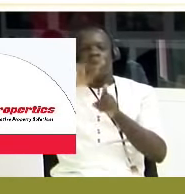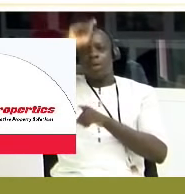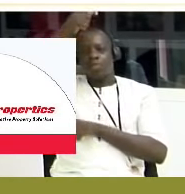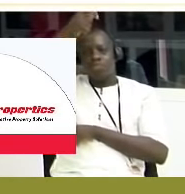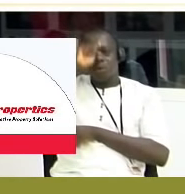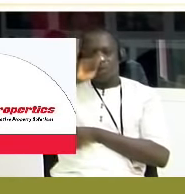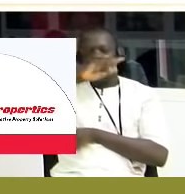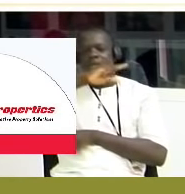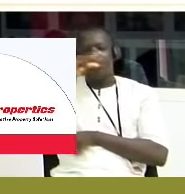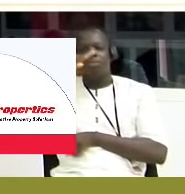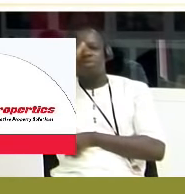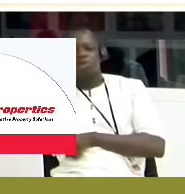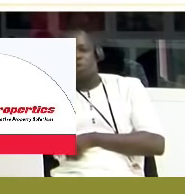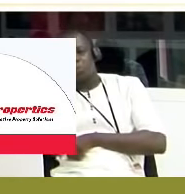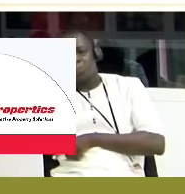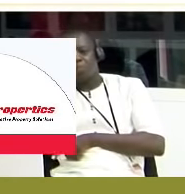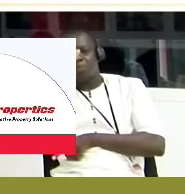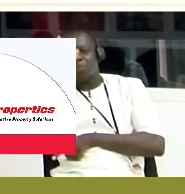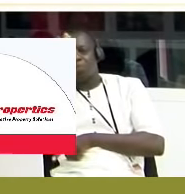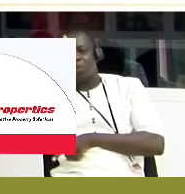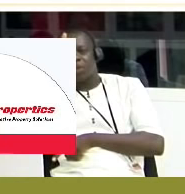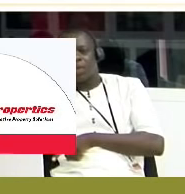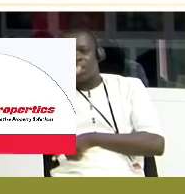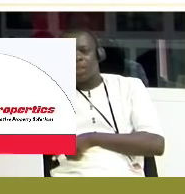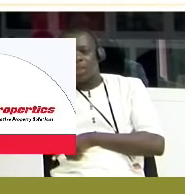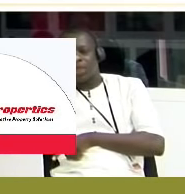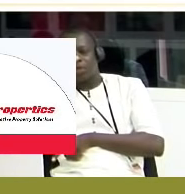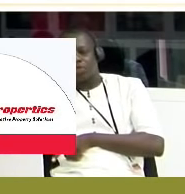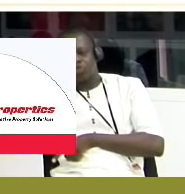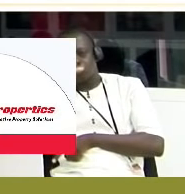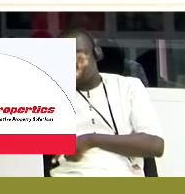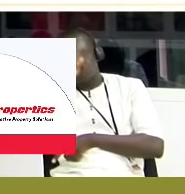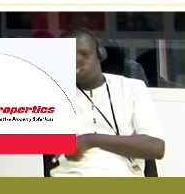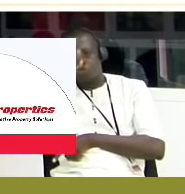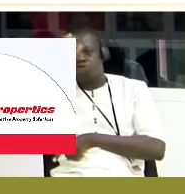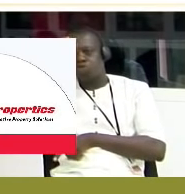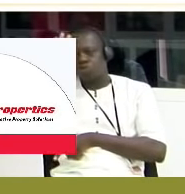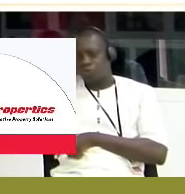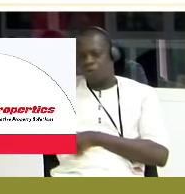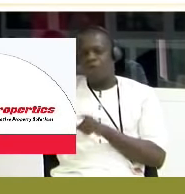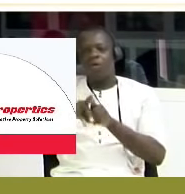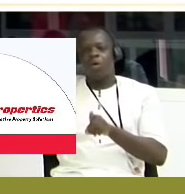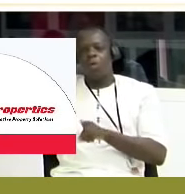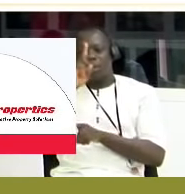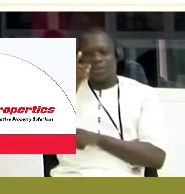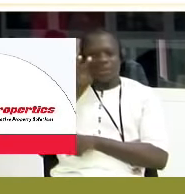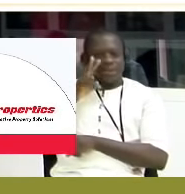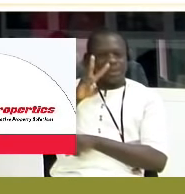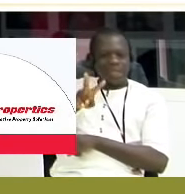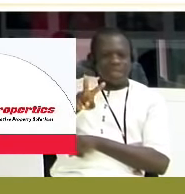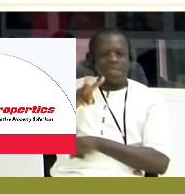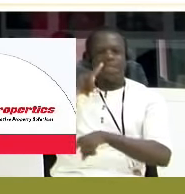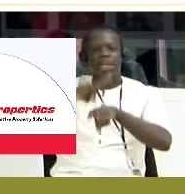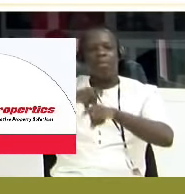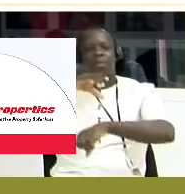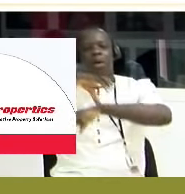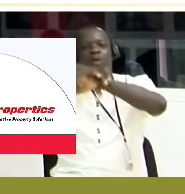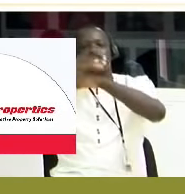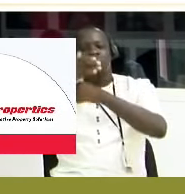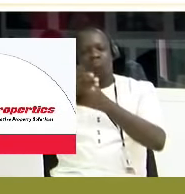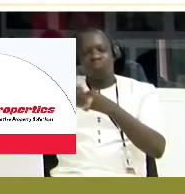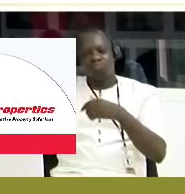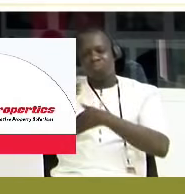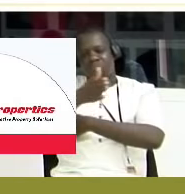Jibril Jouf. What we noticed while we were in detention, when you see these two